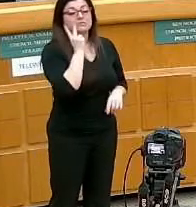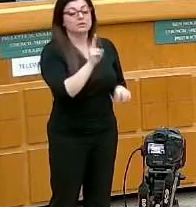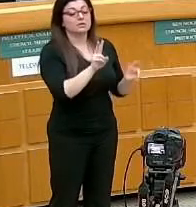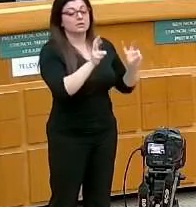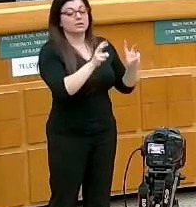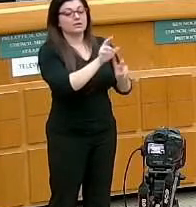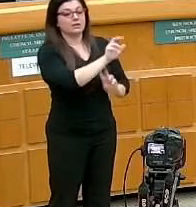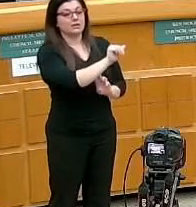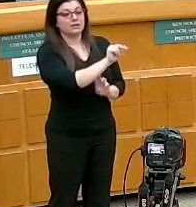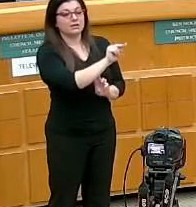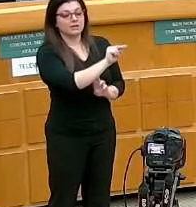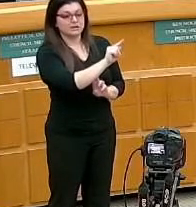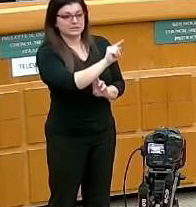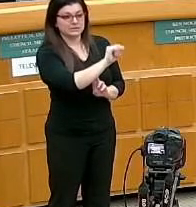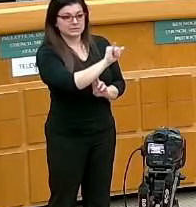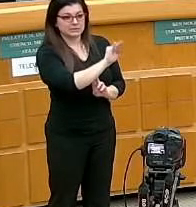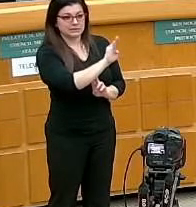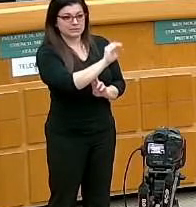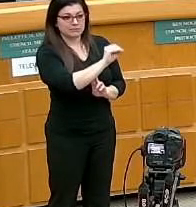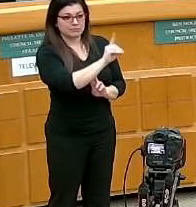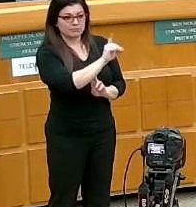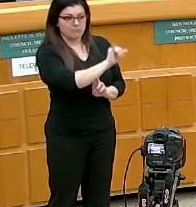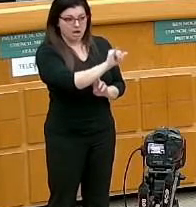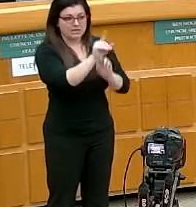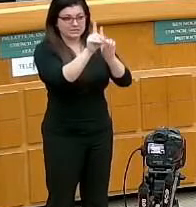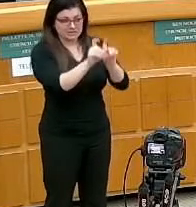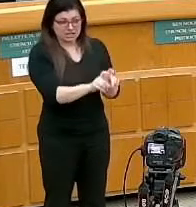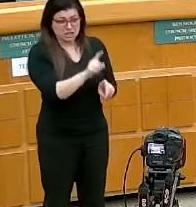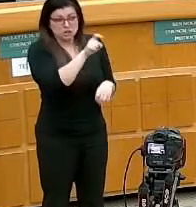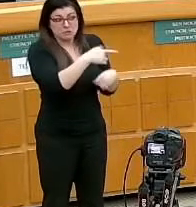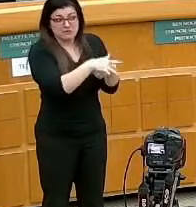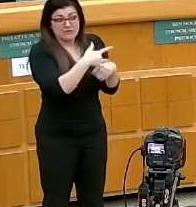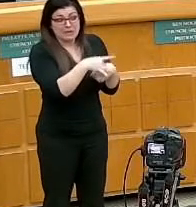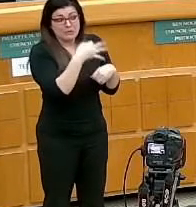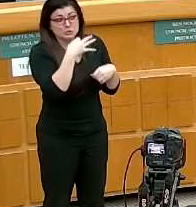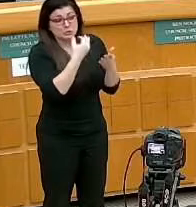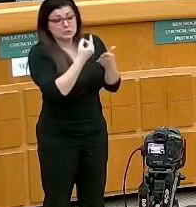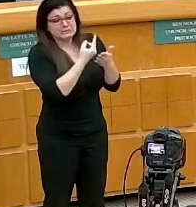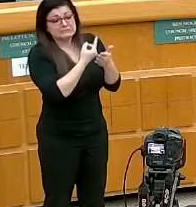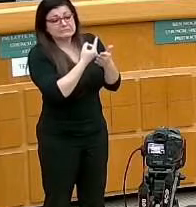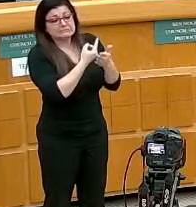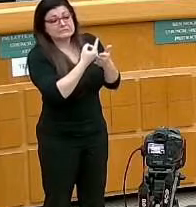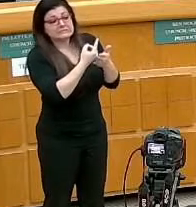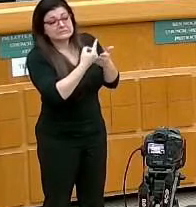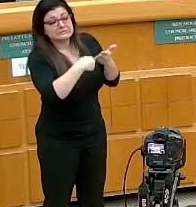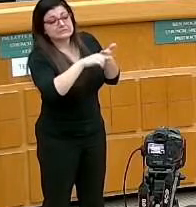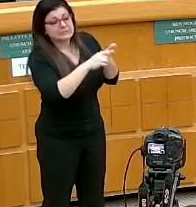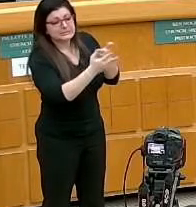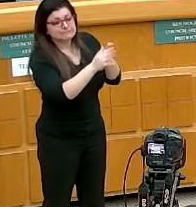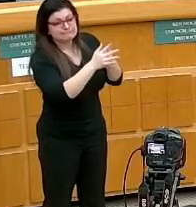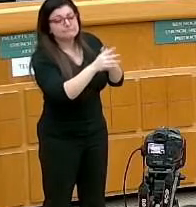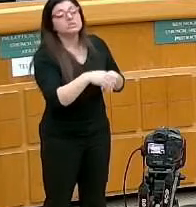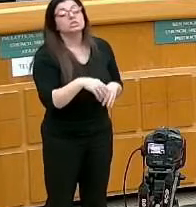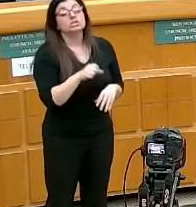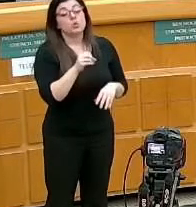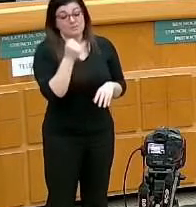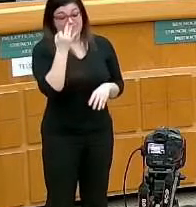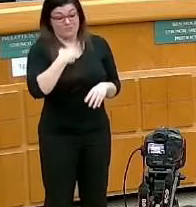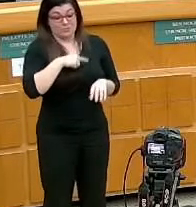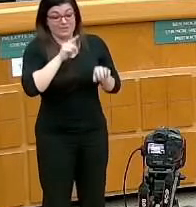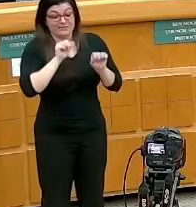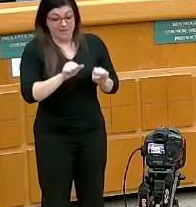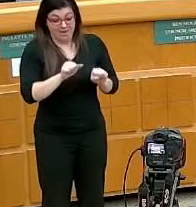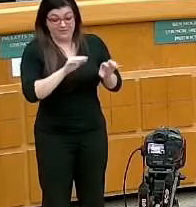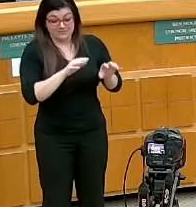available either towards the end of this week or early next week. The more tests that we can perform, the more we can